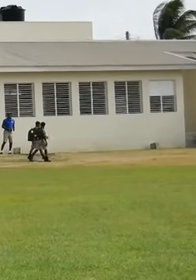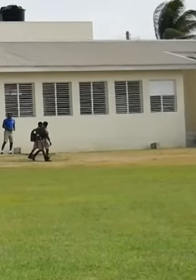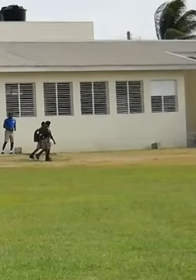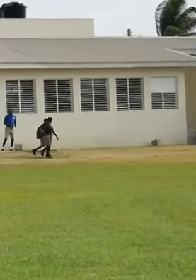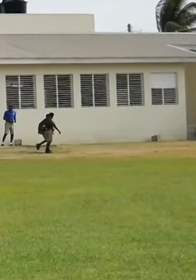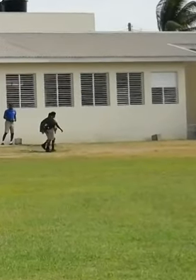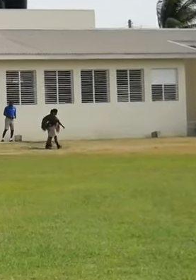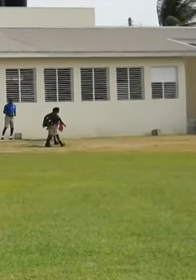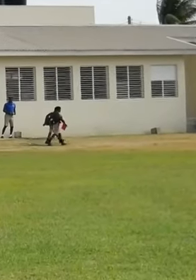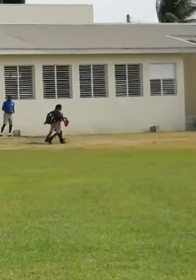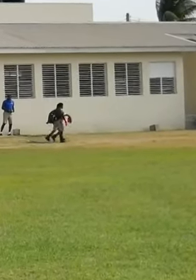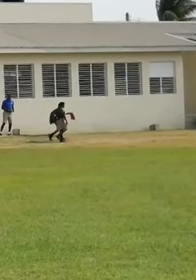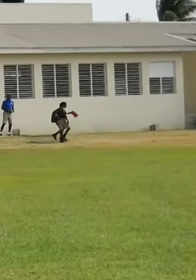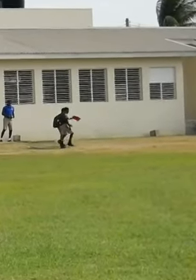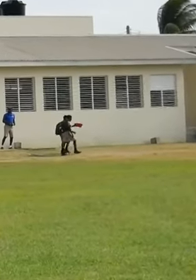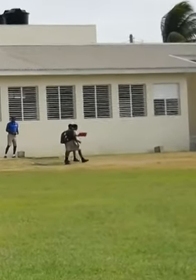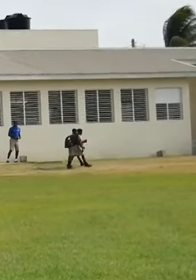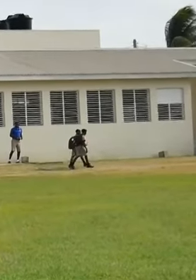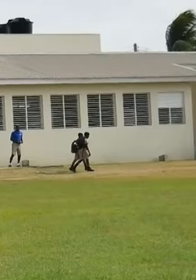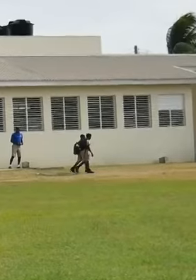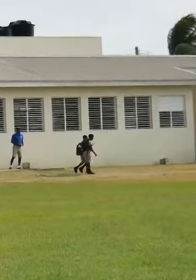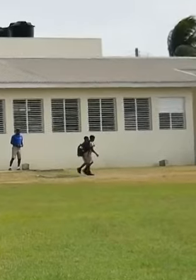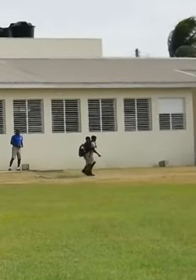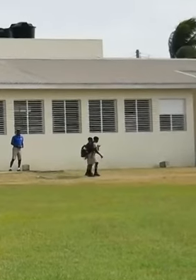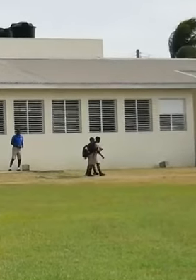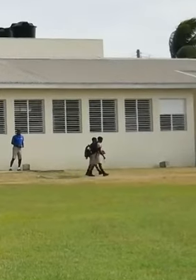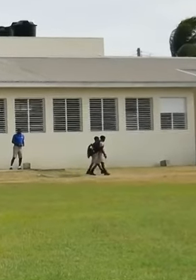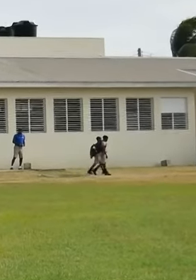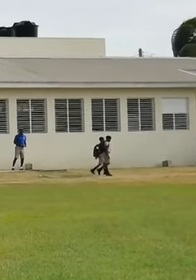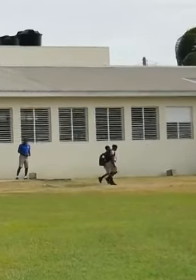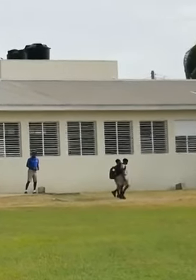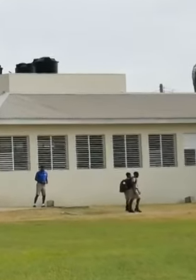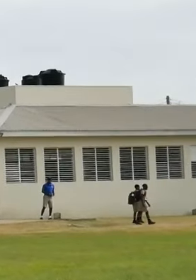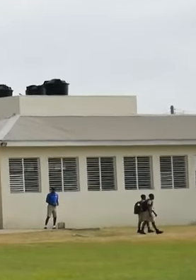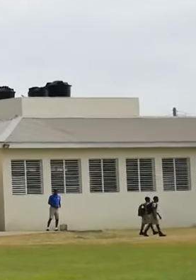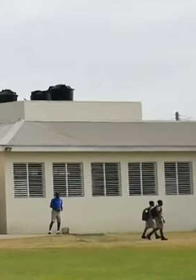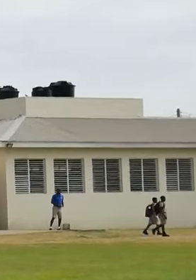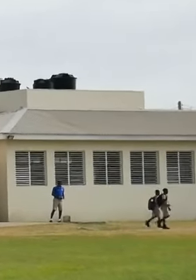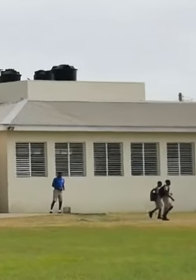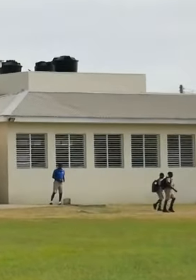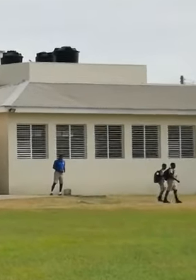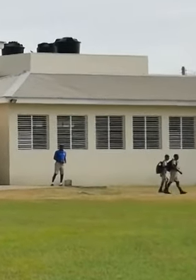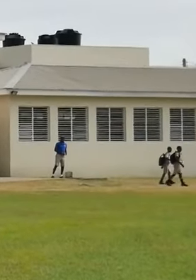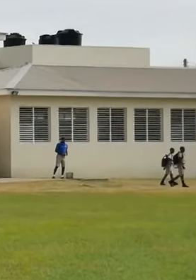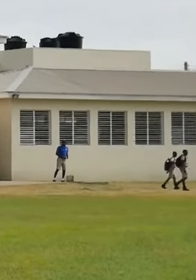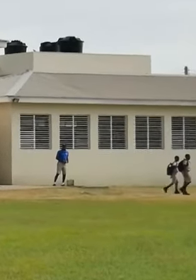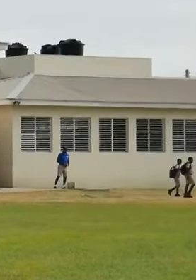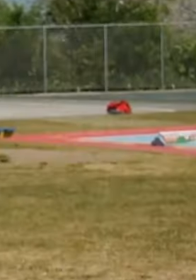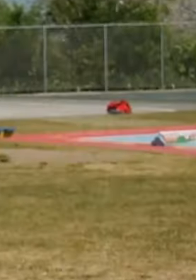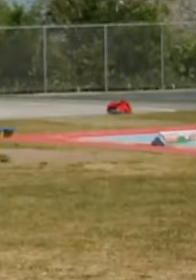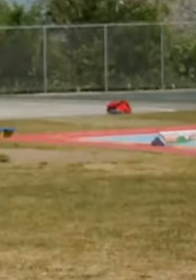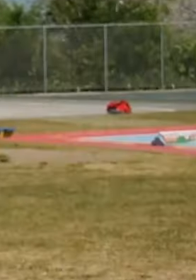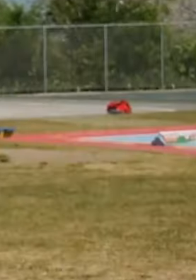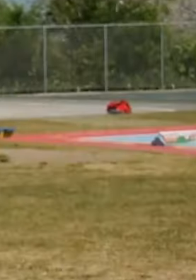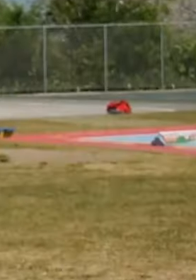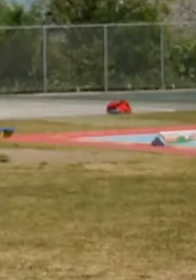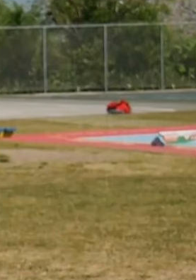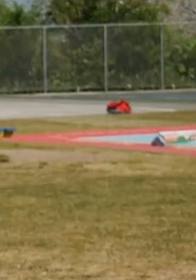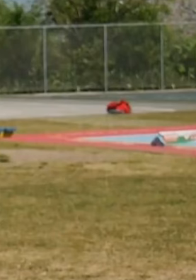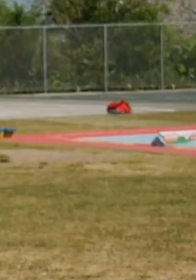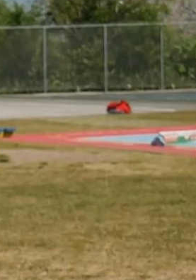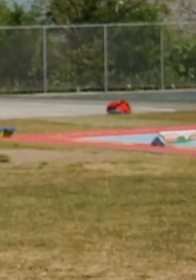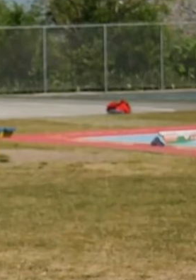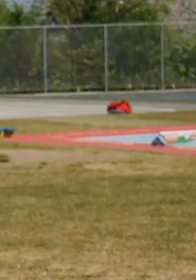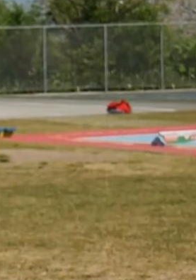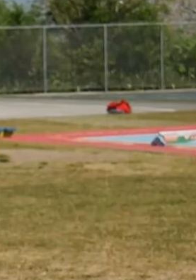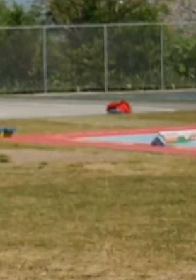style, but also qualify for the region's most prestigious junior track and field event over the Easter weekend. I for sure would like